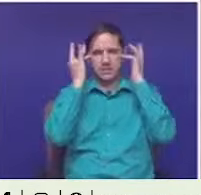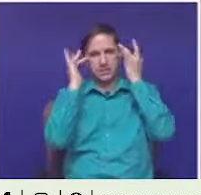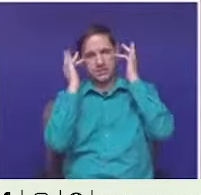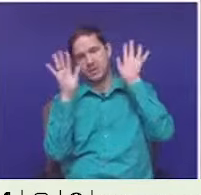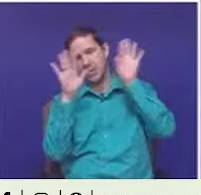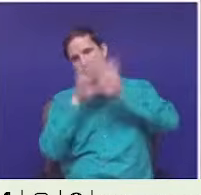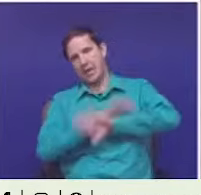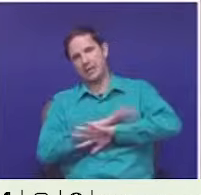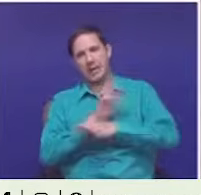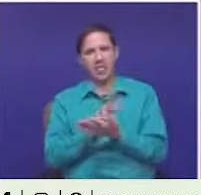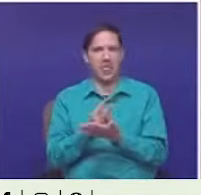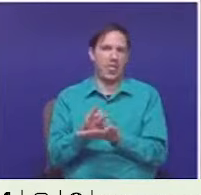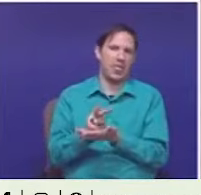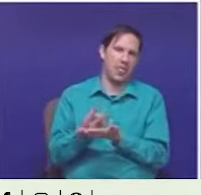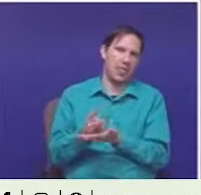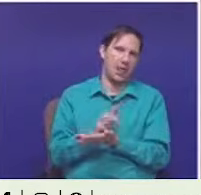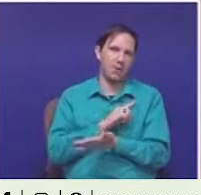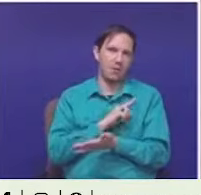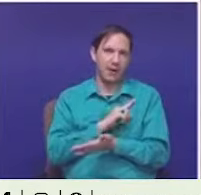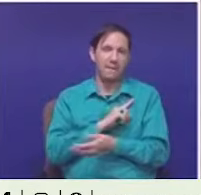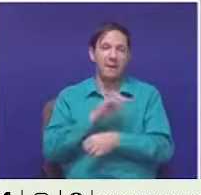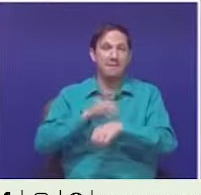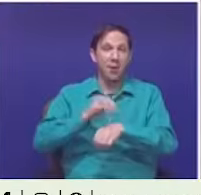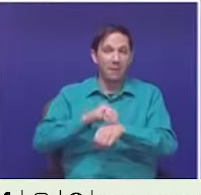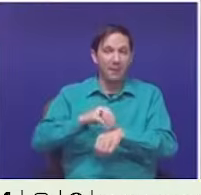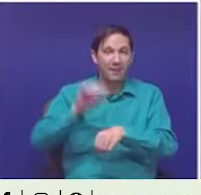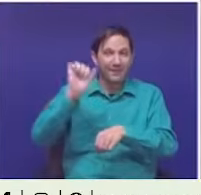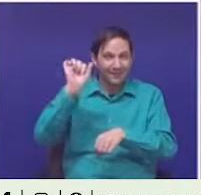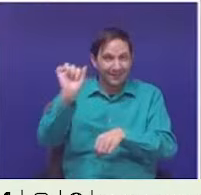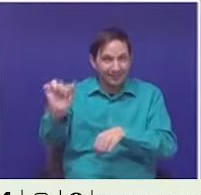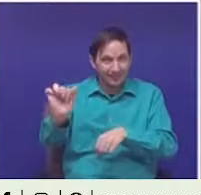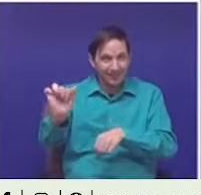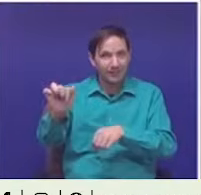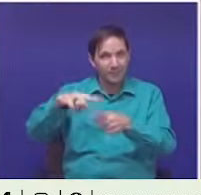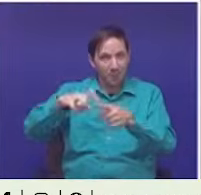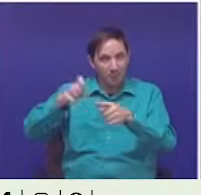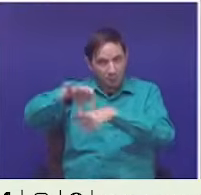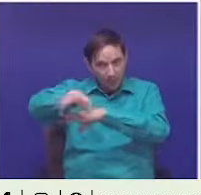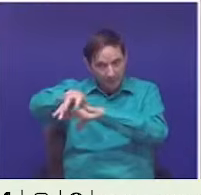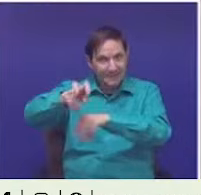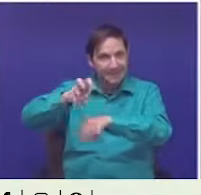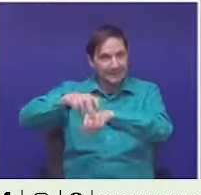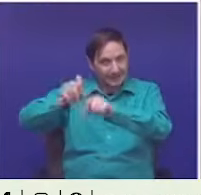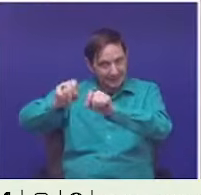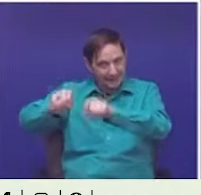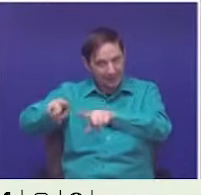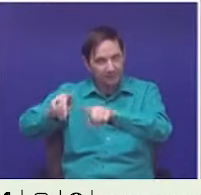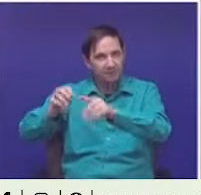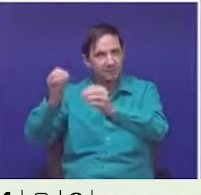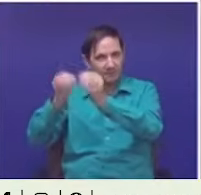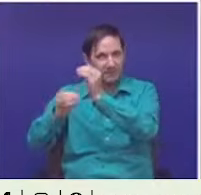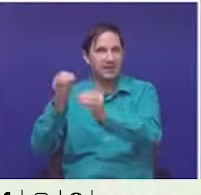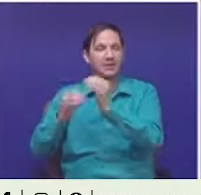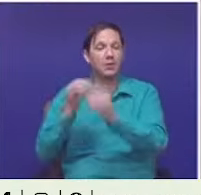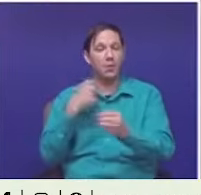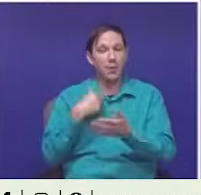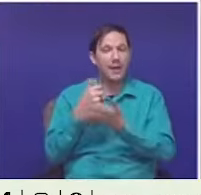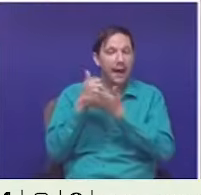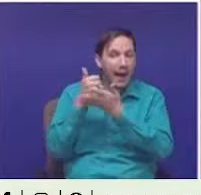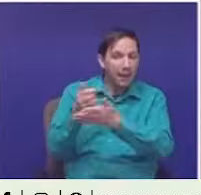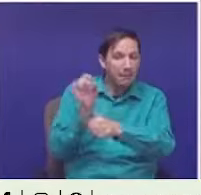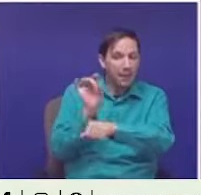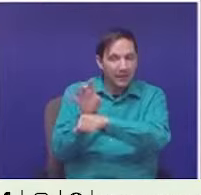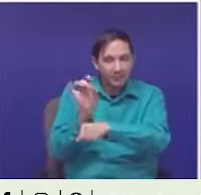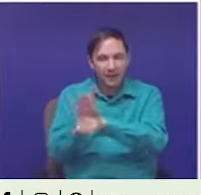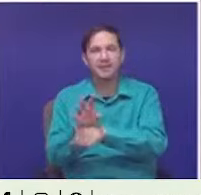the solutions come from the province and have to come from the province to turn the situation around. But I've taken note of the school, in particular